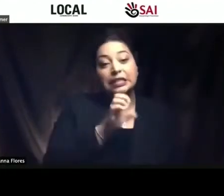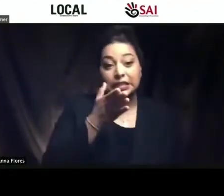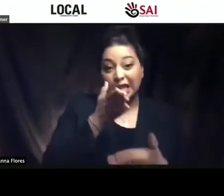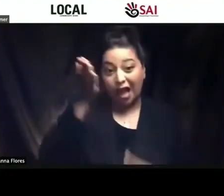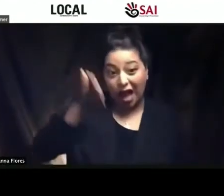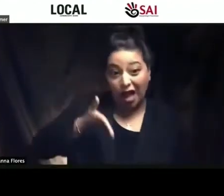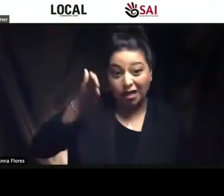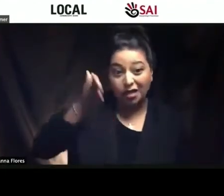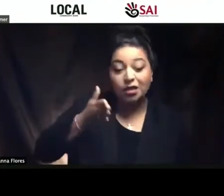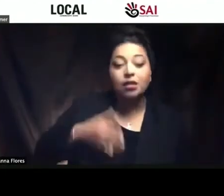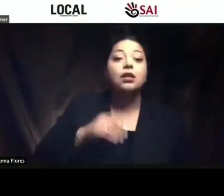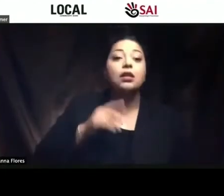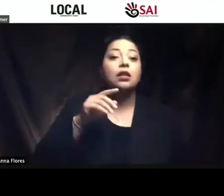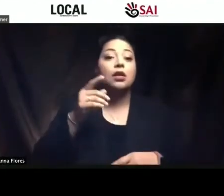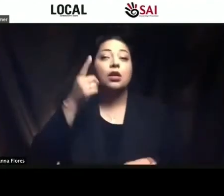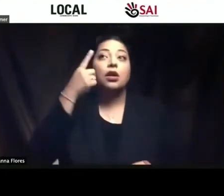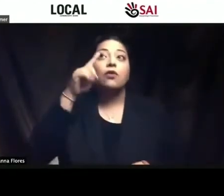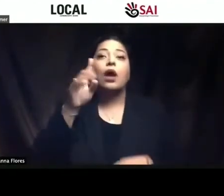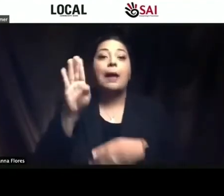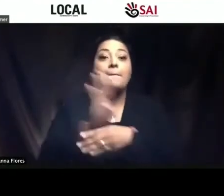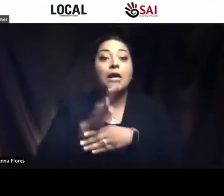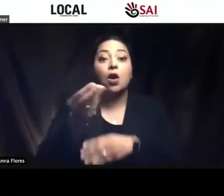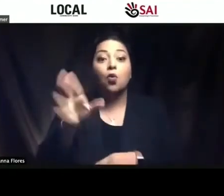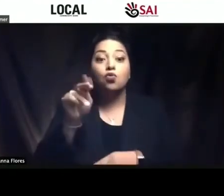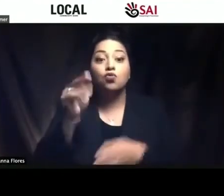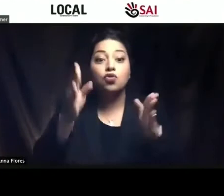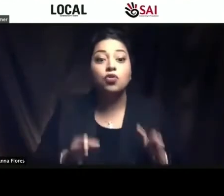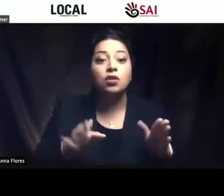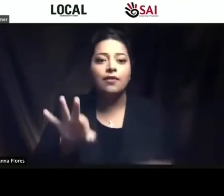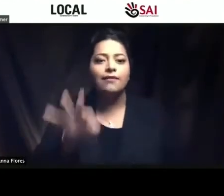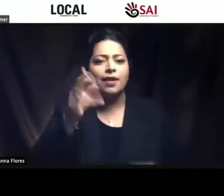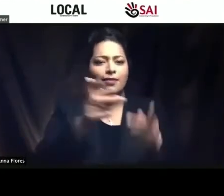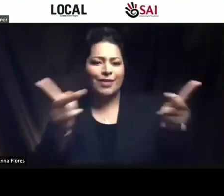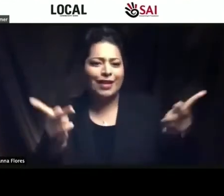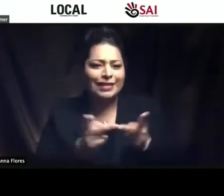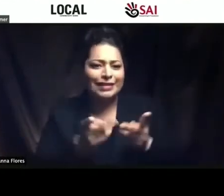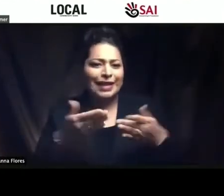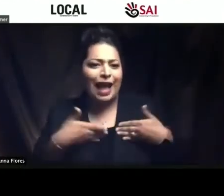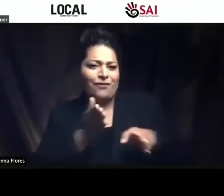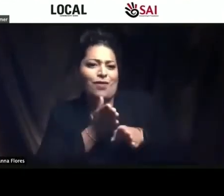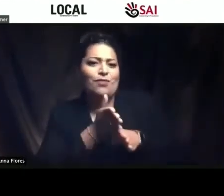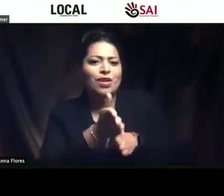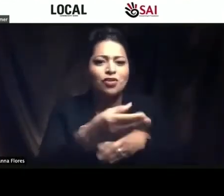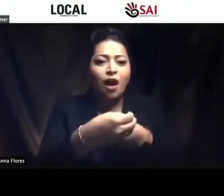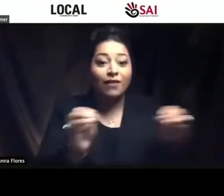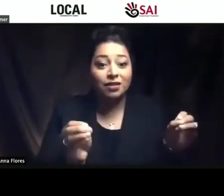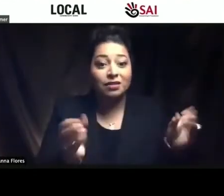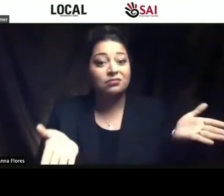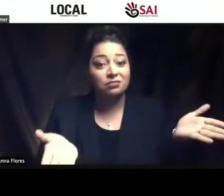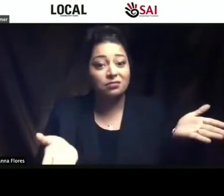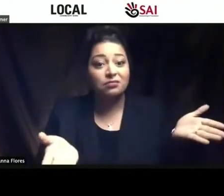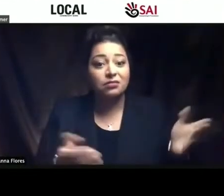to being able to for a business owner to find a place to have a professional office.